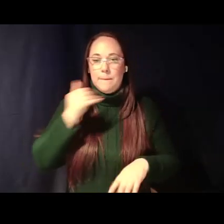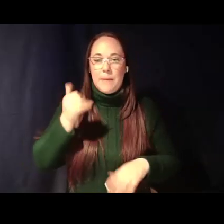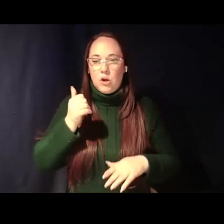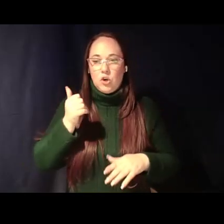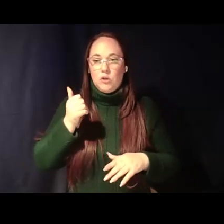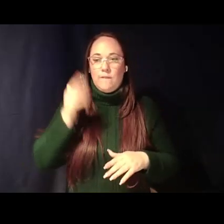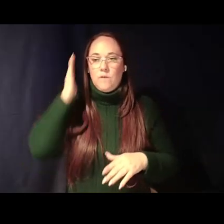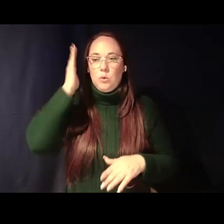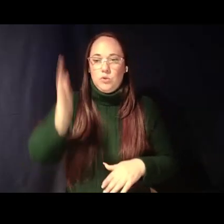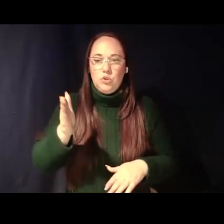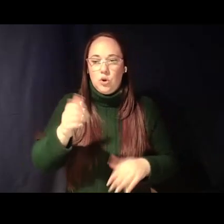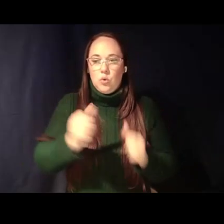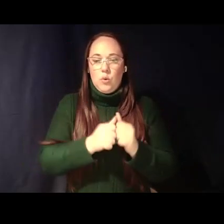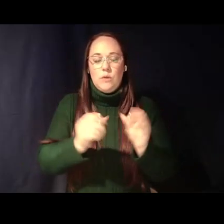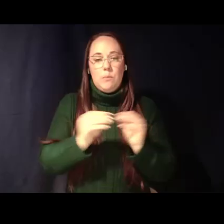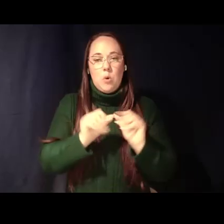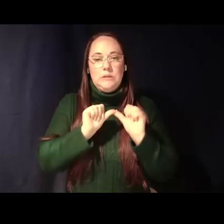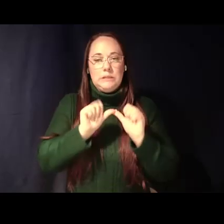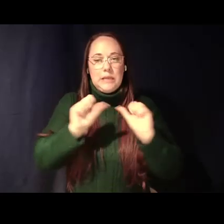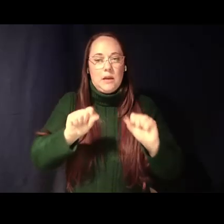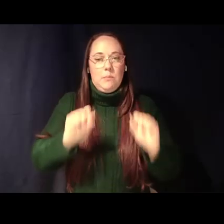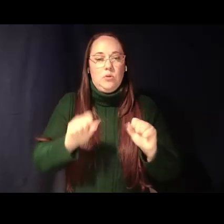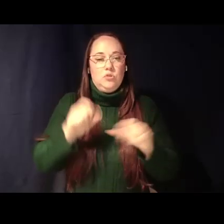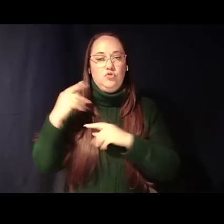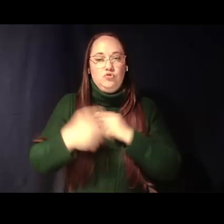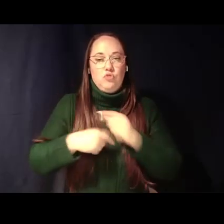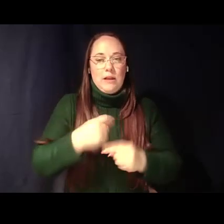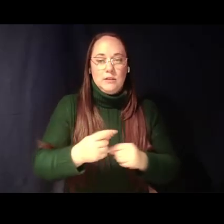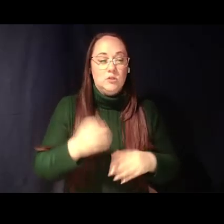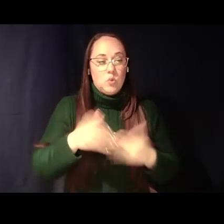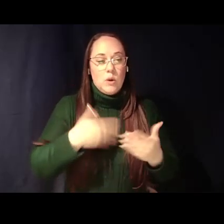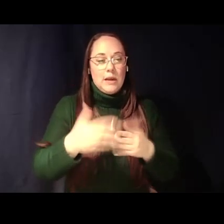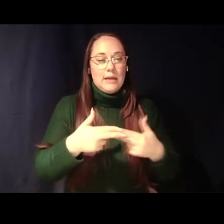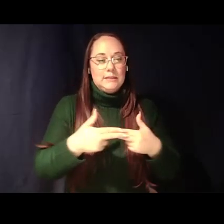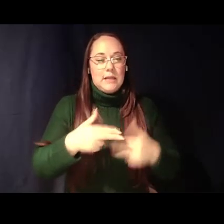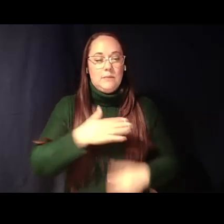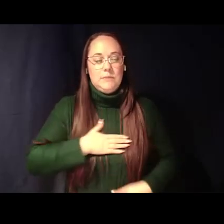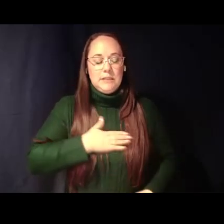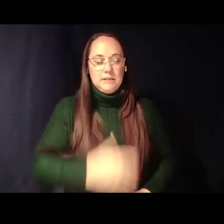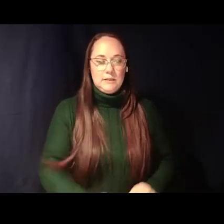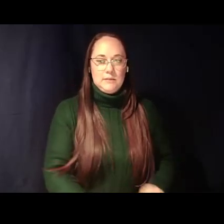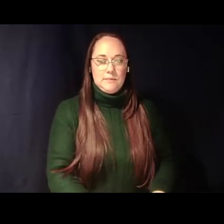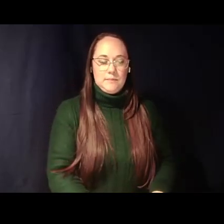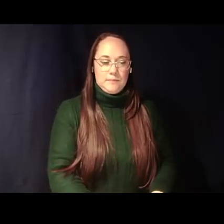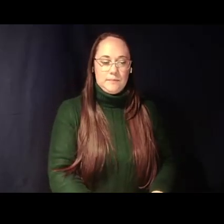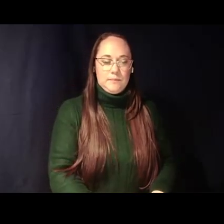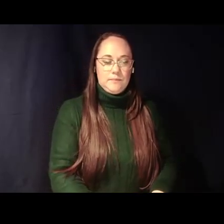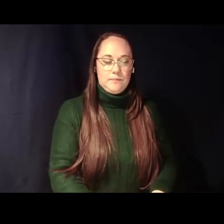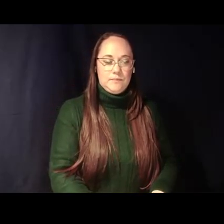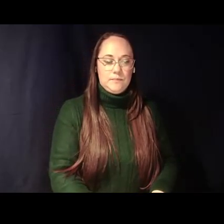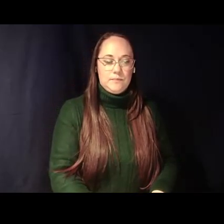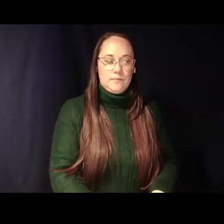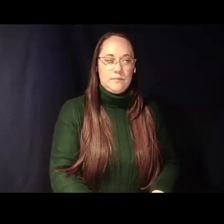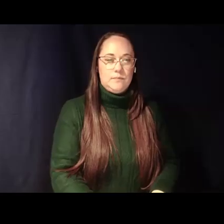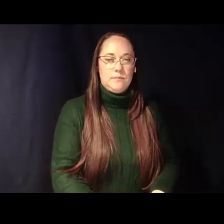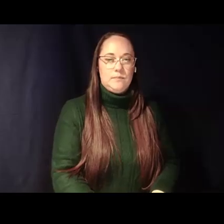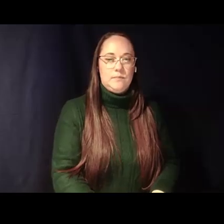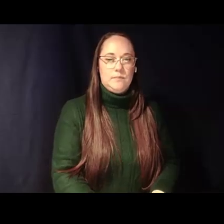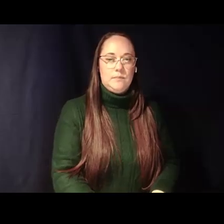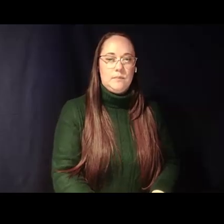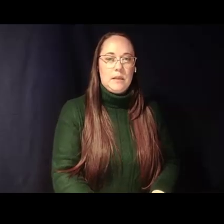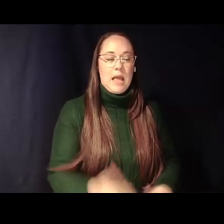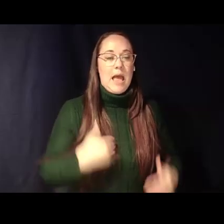sustainable trend for all the reasons that Mark said. So let's go to the next slide, please. So the good news is we have a plan. It's the